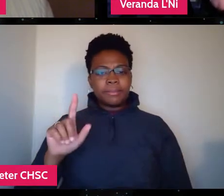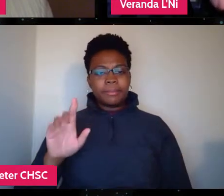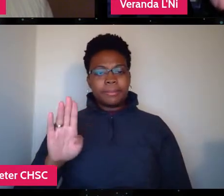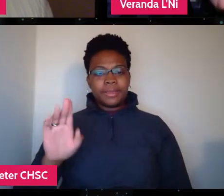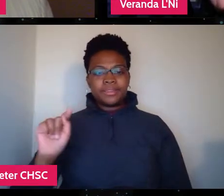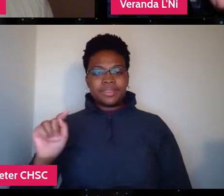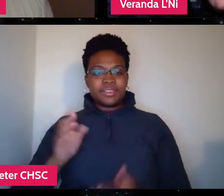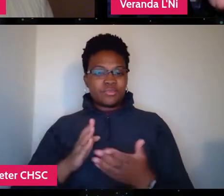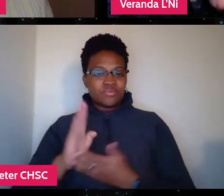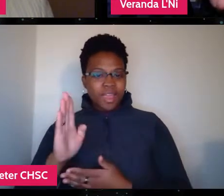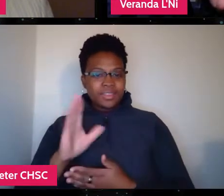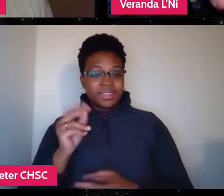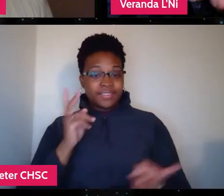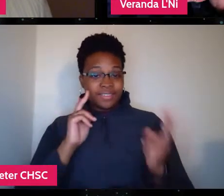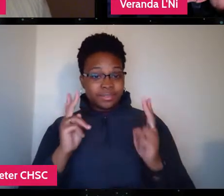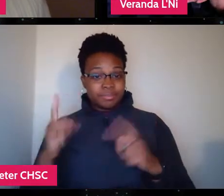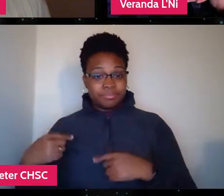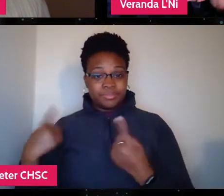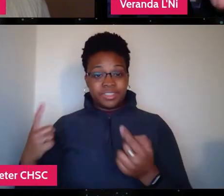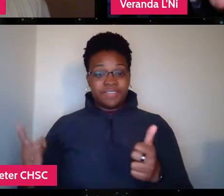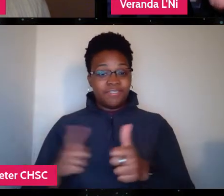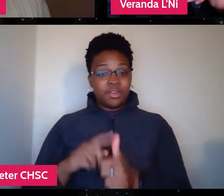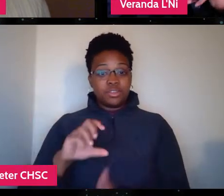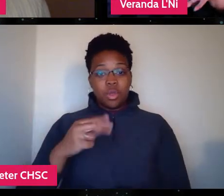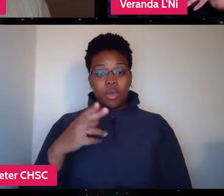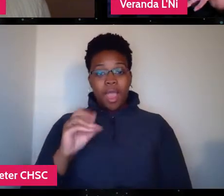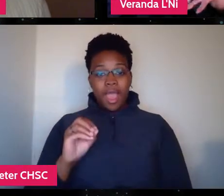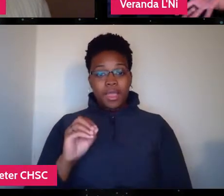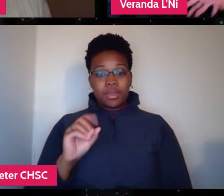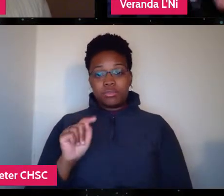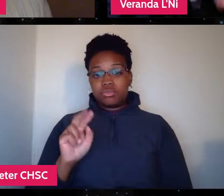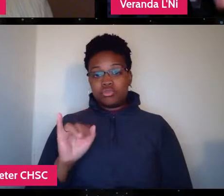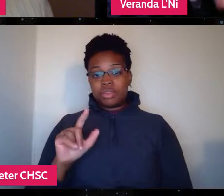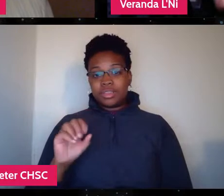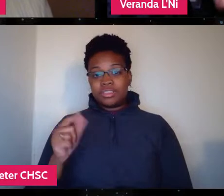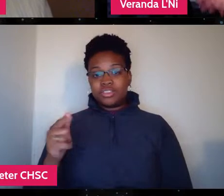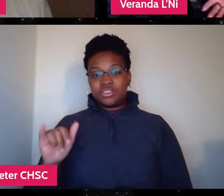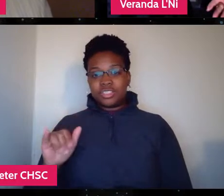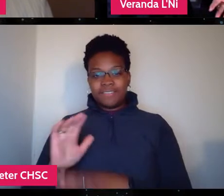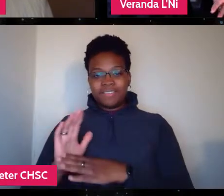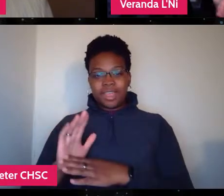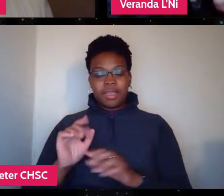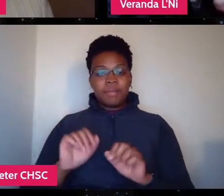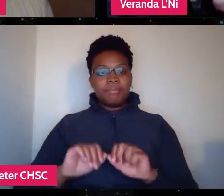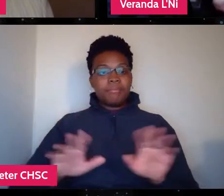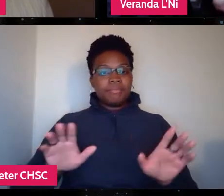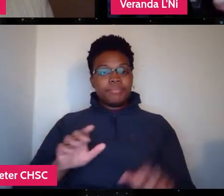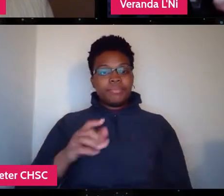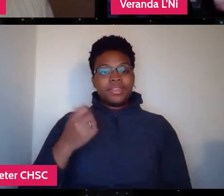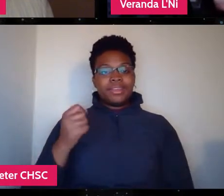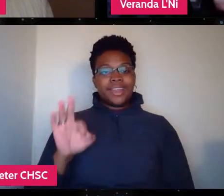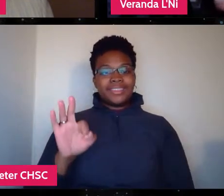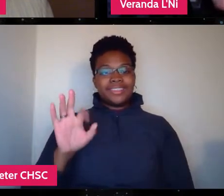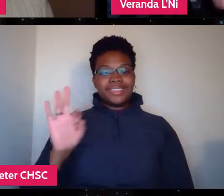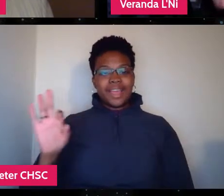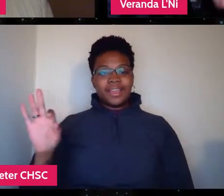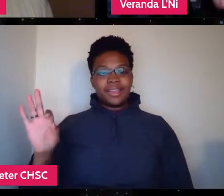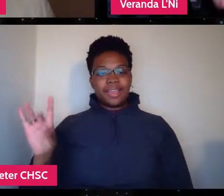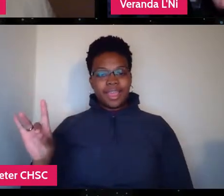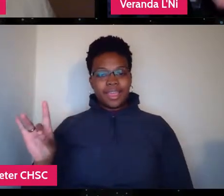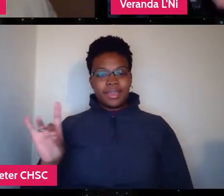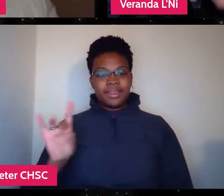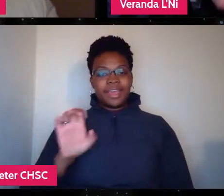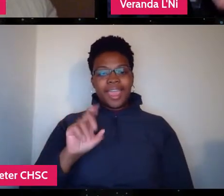visibility since your first Ohio Trilogy film, Edge of 17, came out in 1998. I can